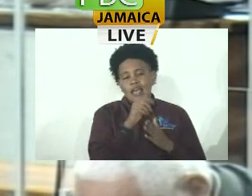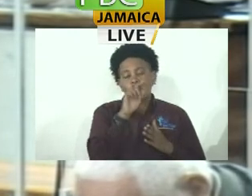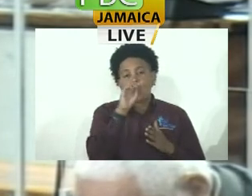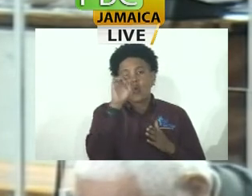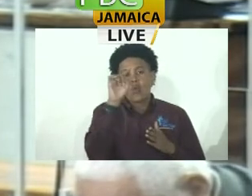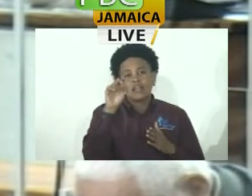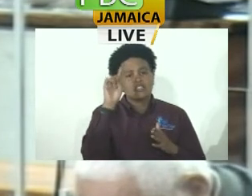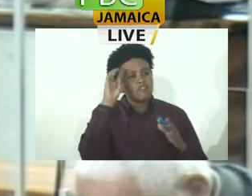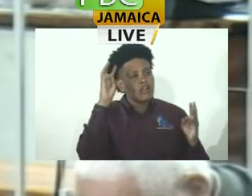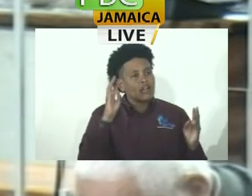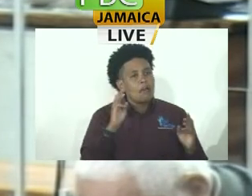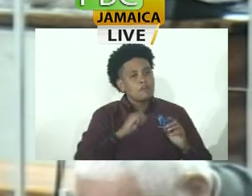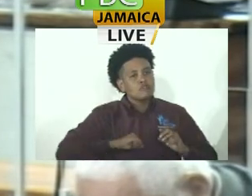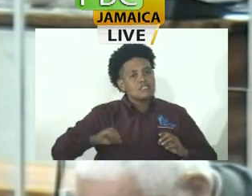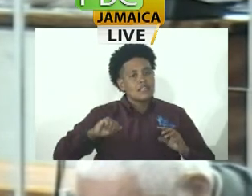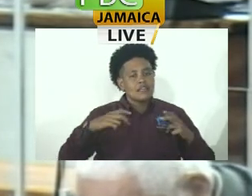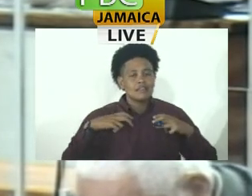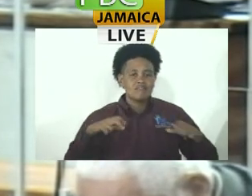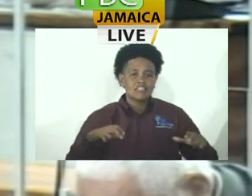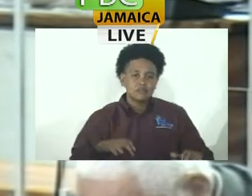climate resilient investment